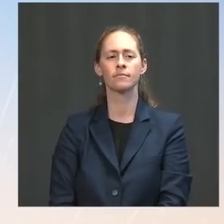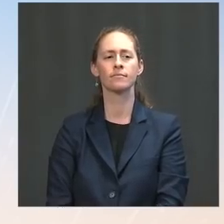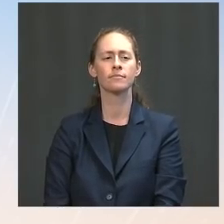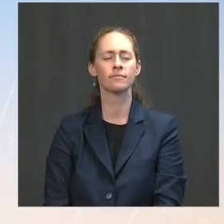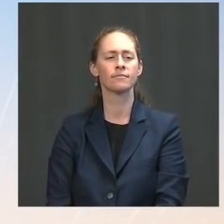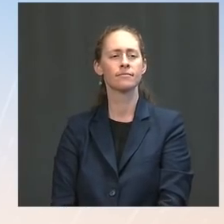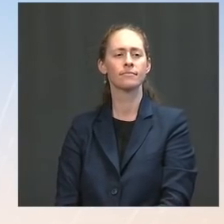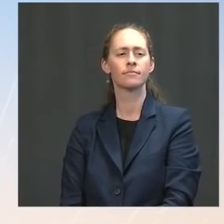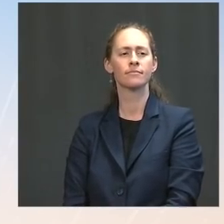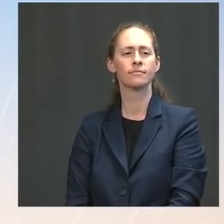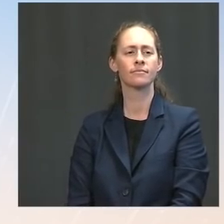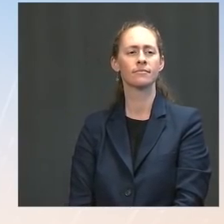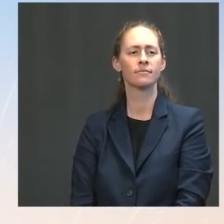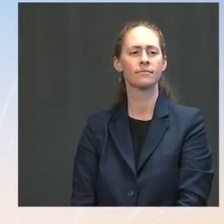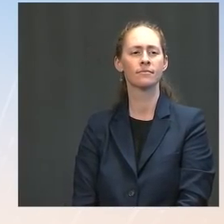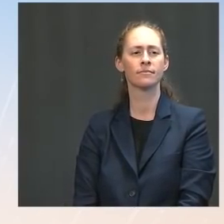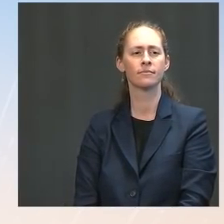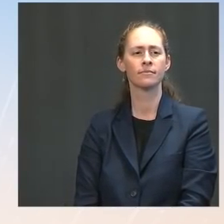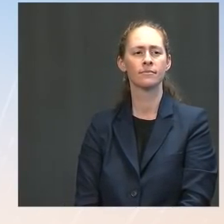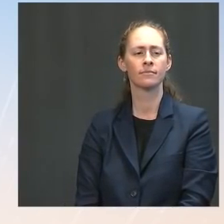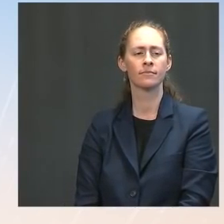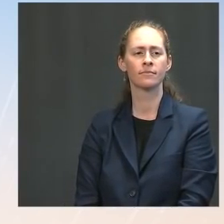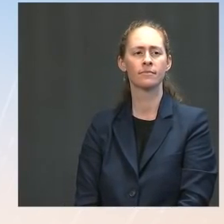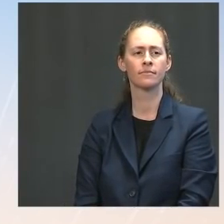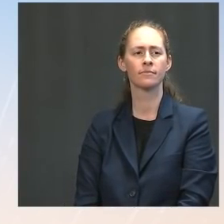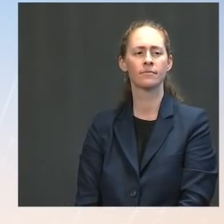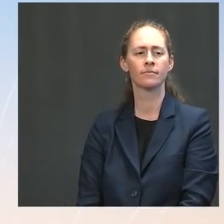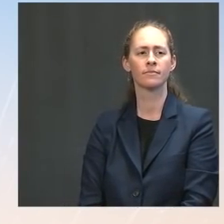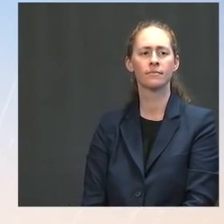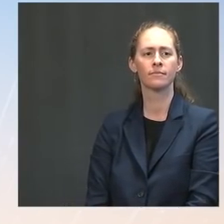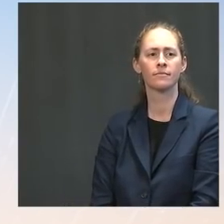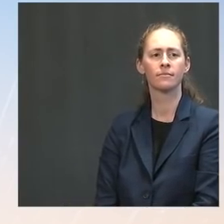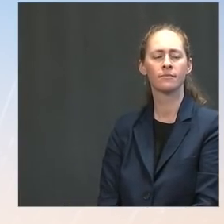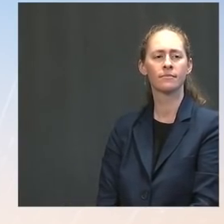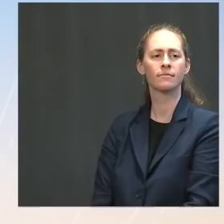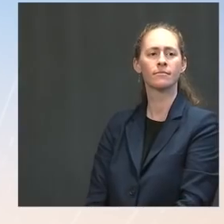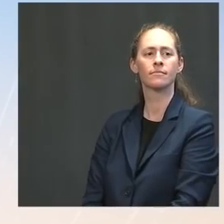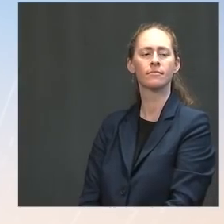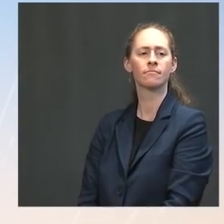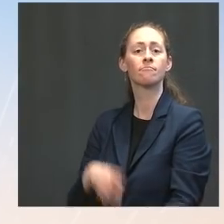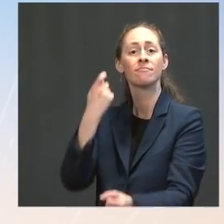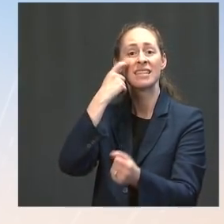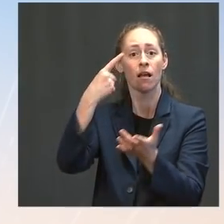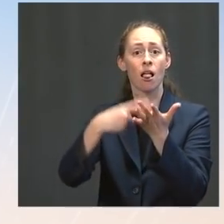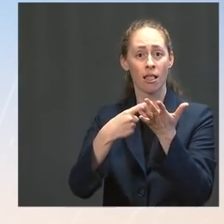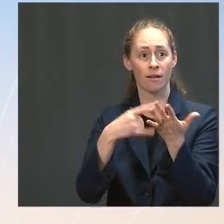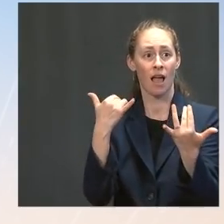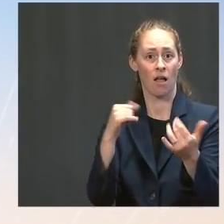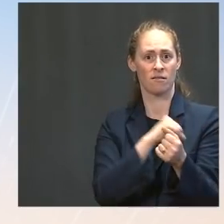the next step? We'll talk about that once the summary is out in public. Just, go ahead.